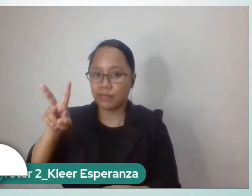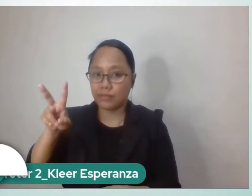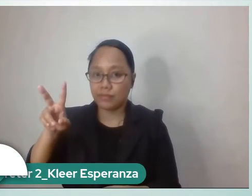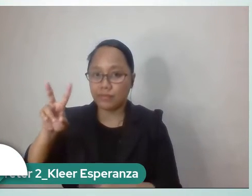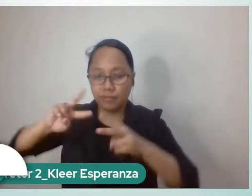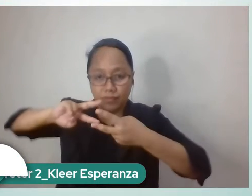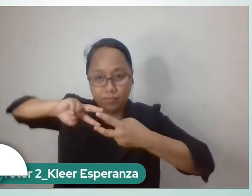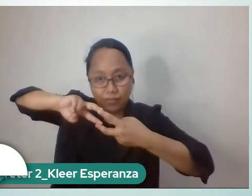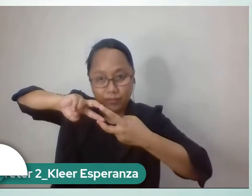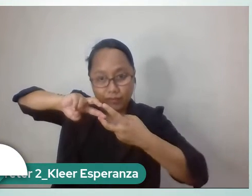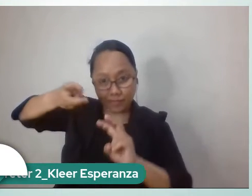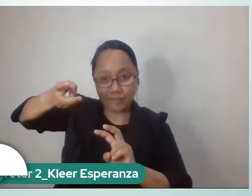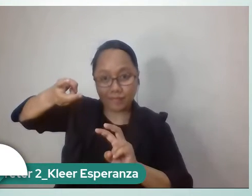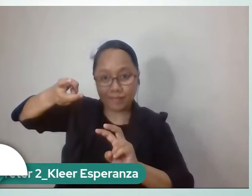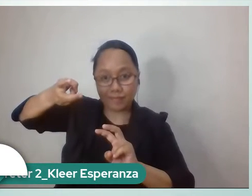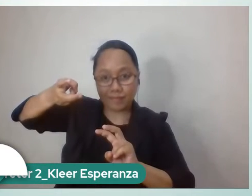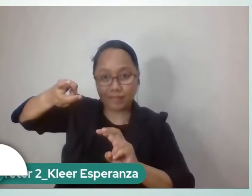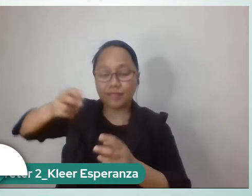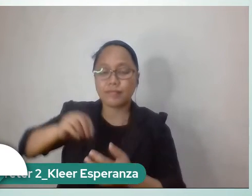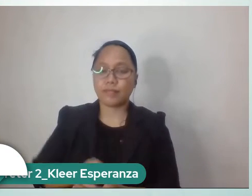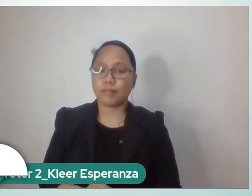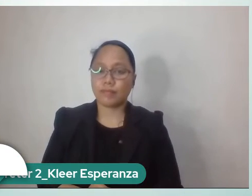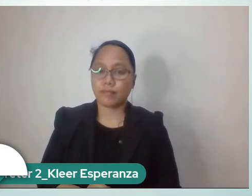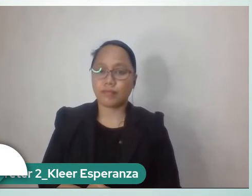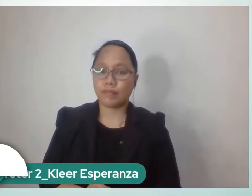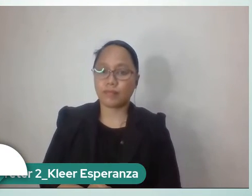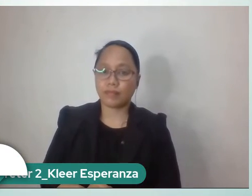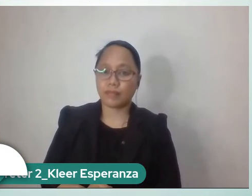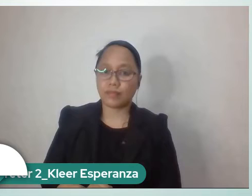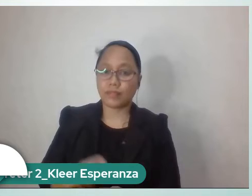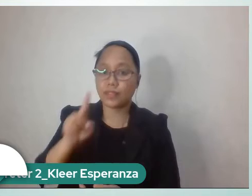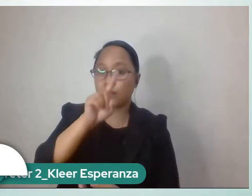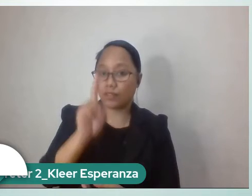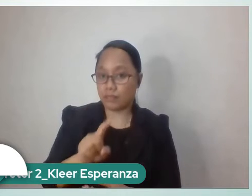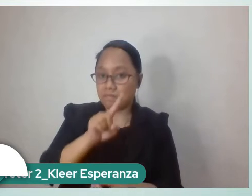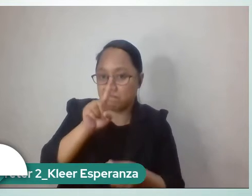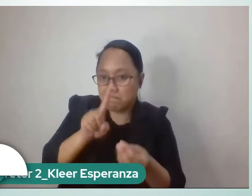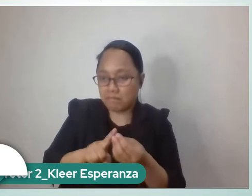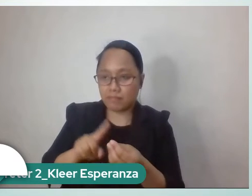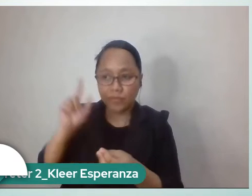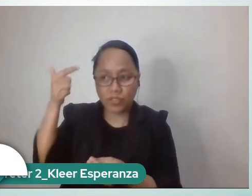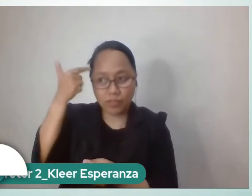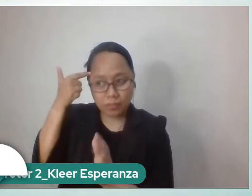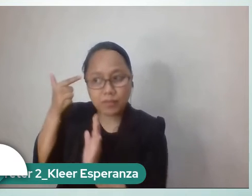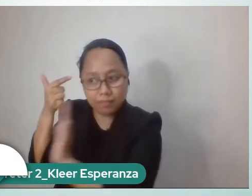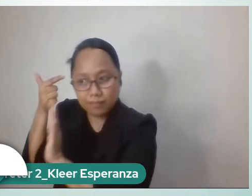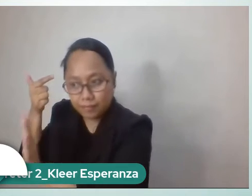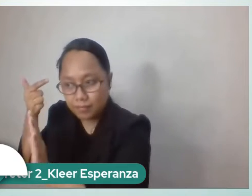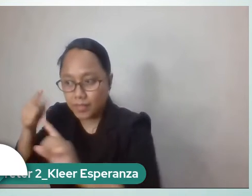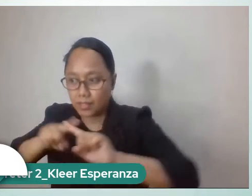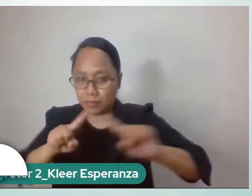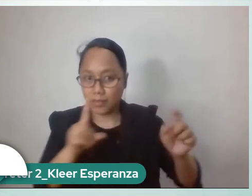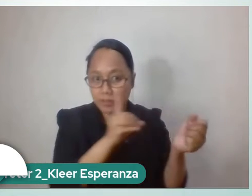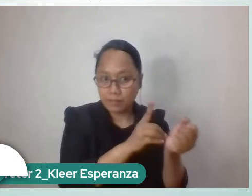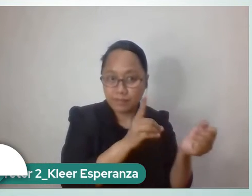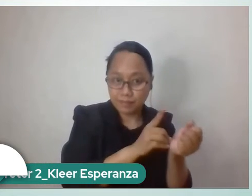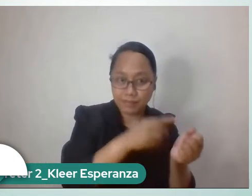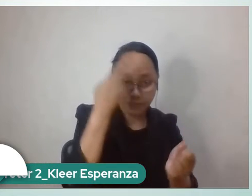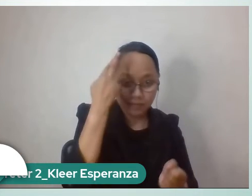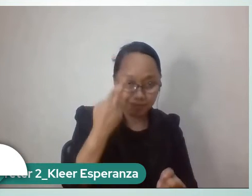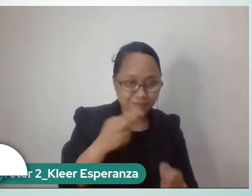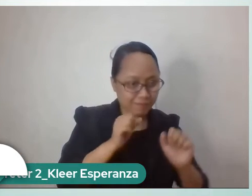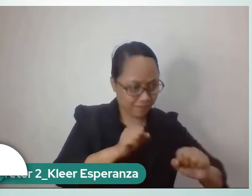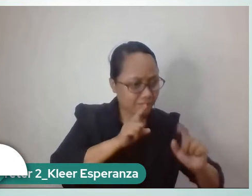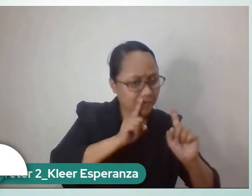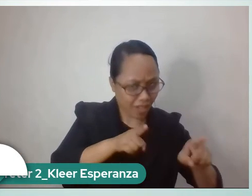Oh, this is actually a question for the government, but if Dr. Rice can say like the plan of JPIGO to support